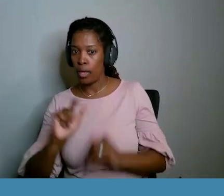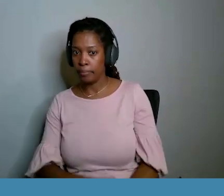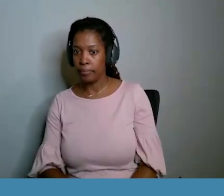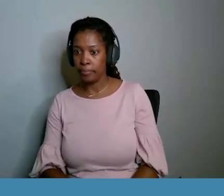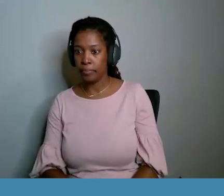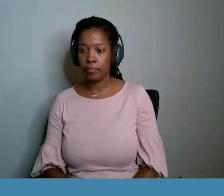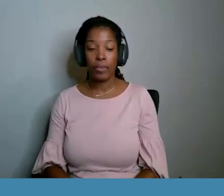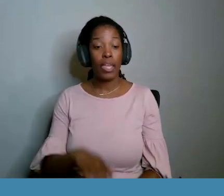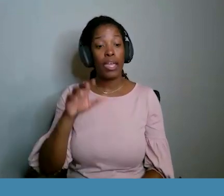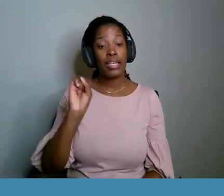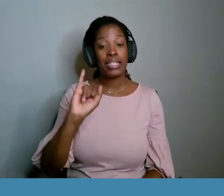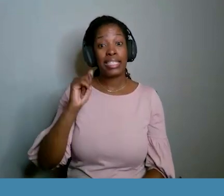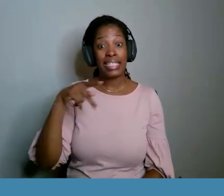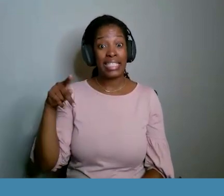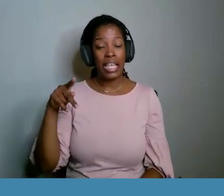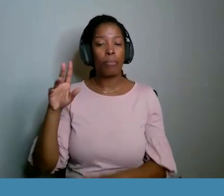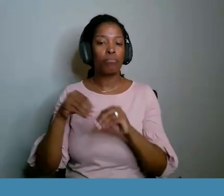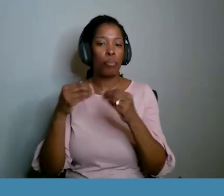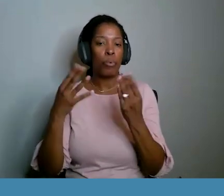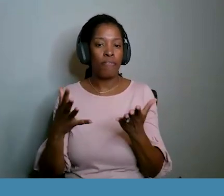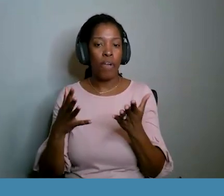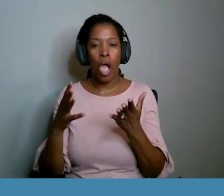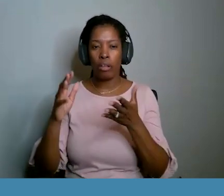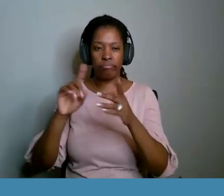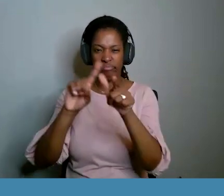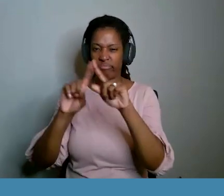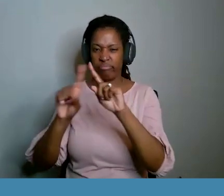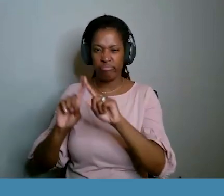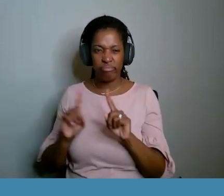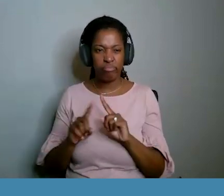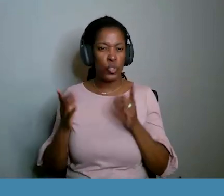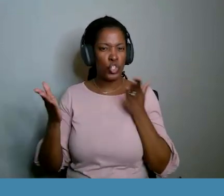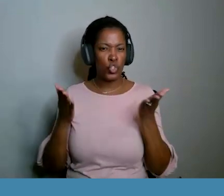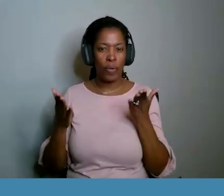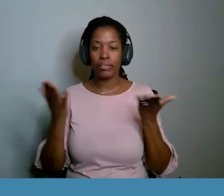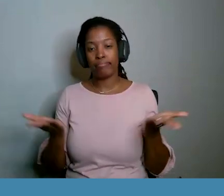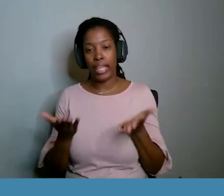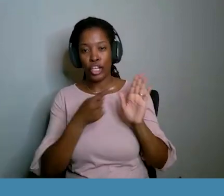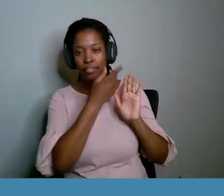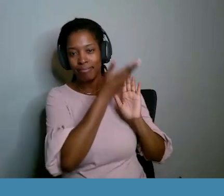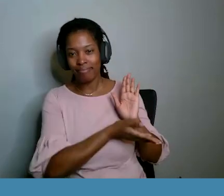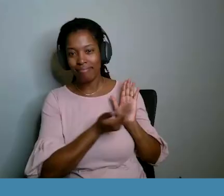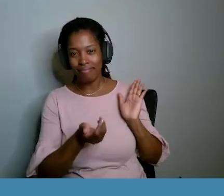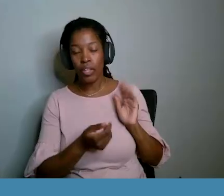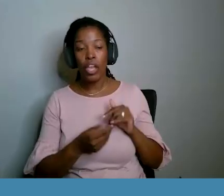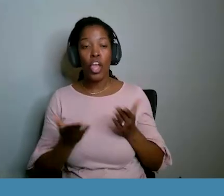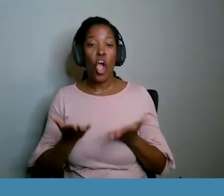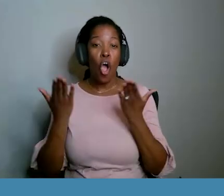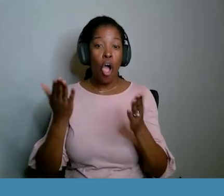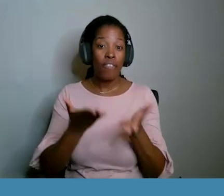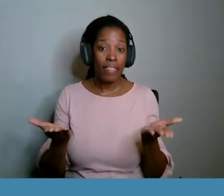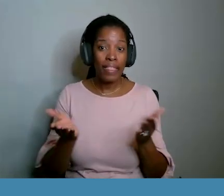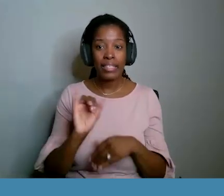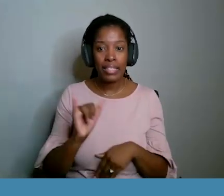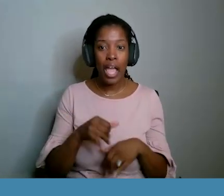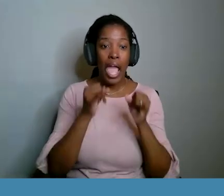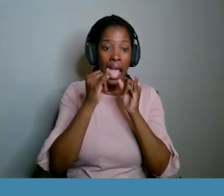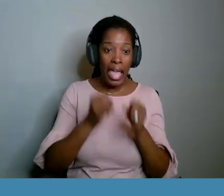So in the SIPs, they provide a number of therapeutic and medical services, as you see listed here. So they offer things like individual plans of